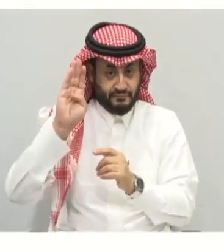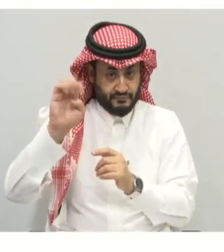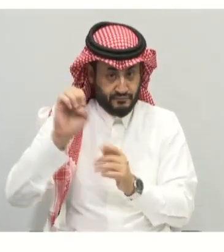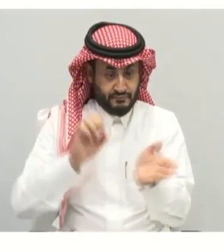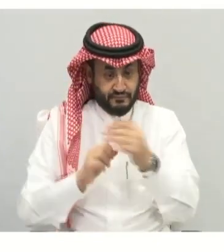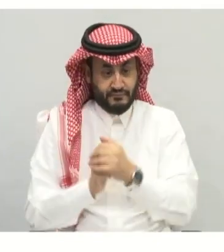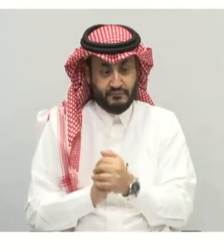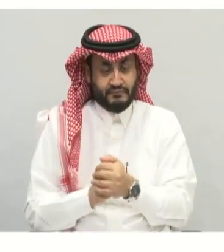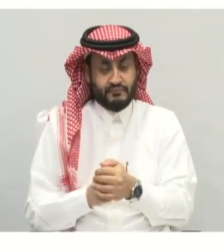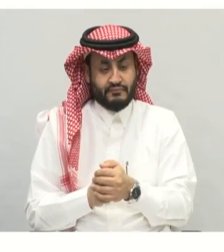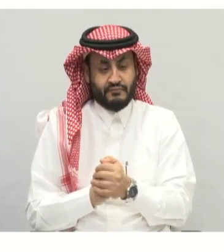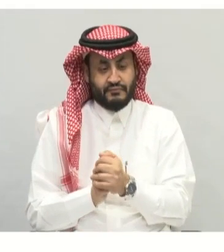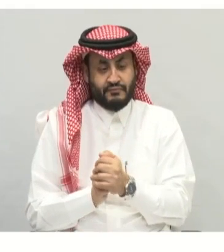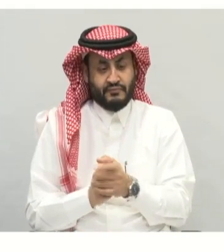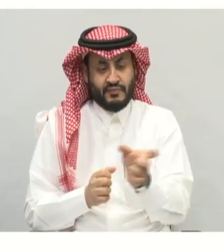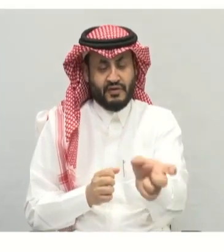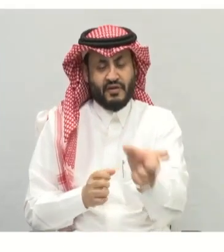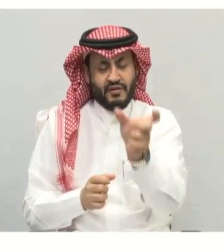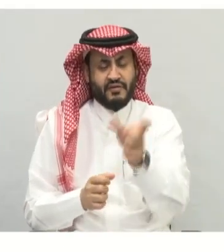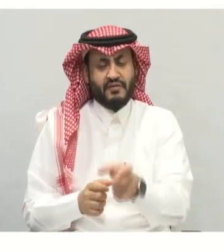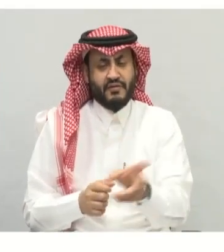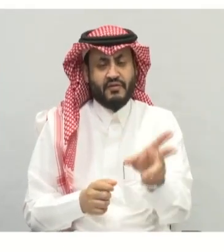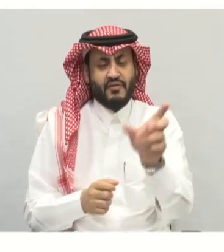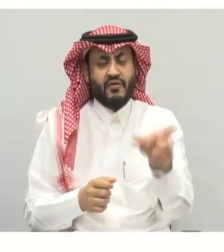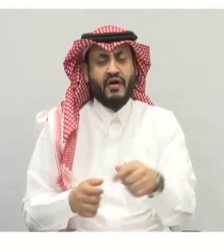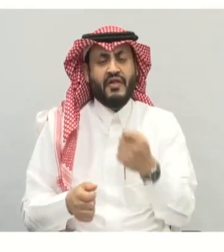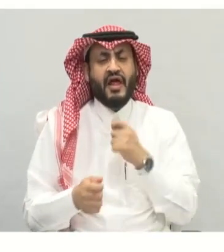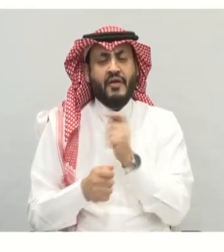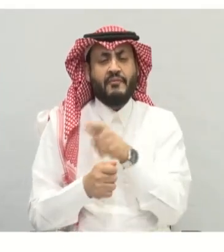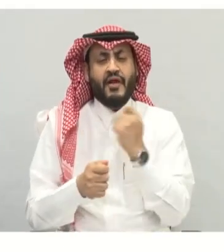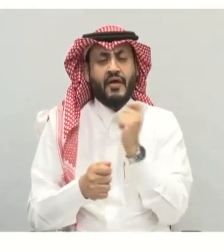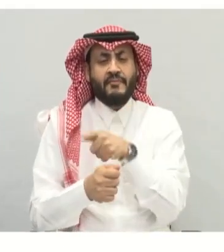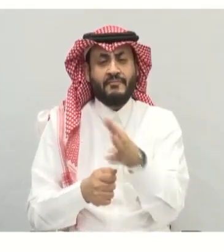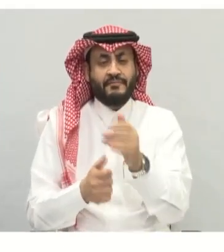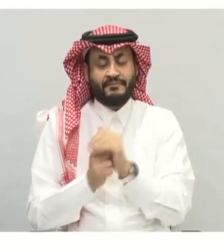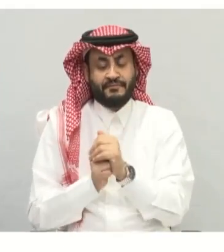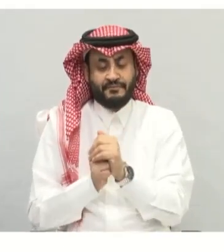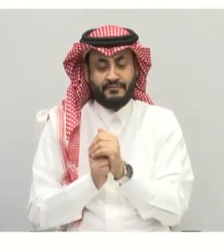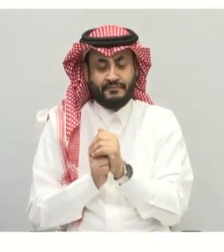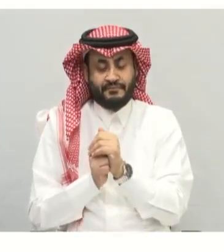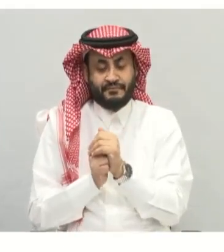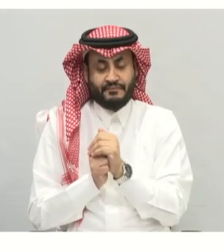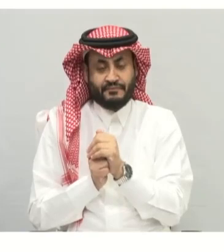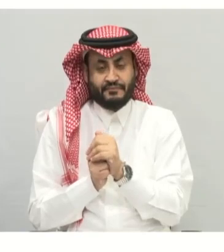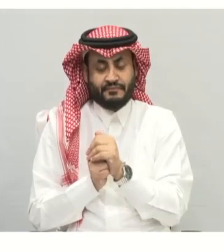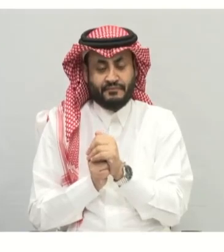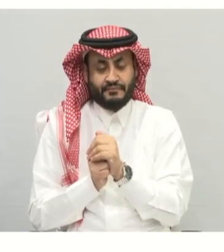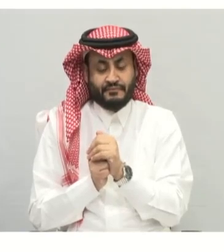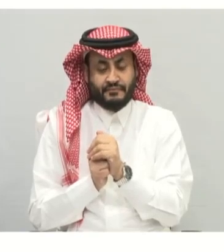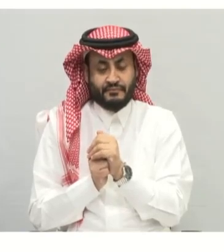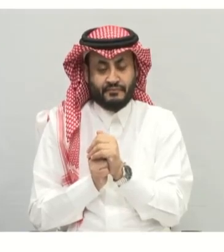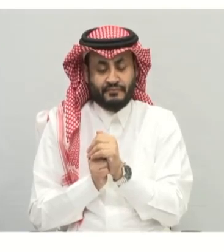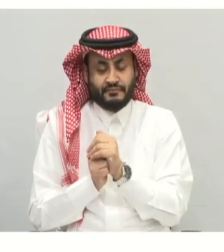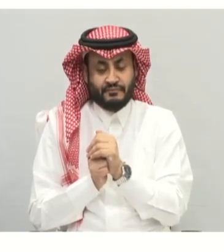remember to bring your notebook make sure to do your homework so these are expressions in